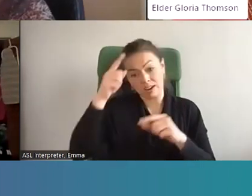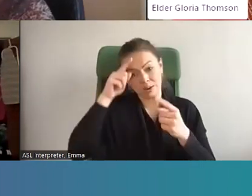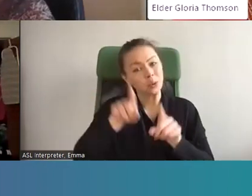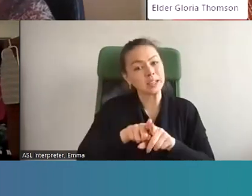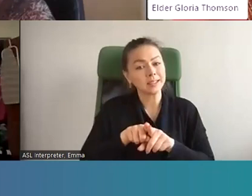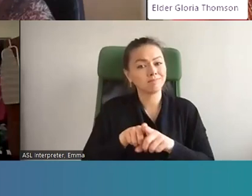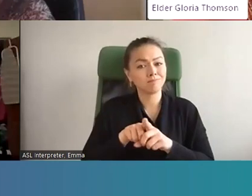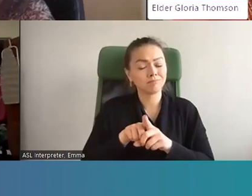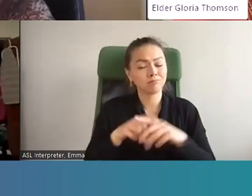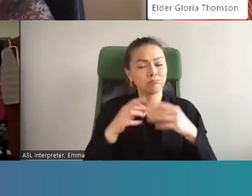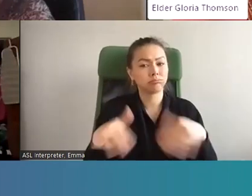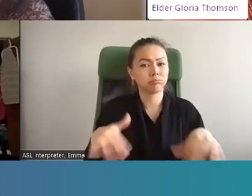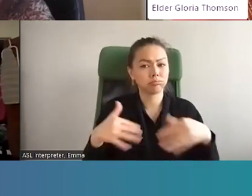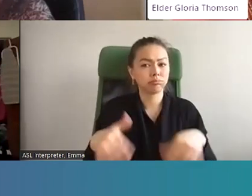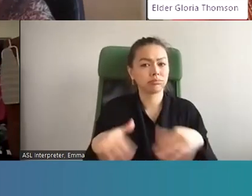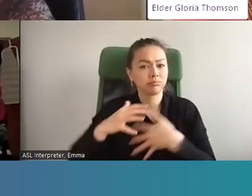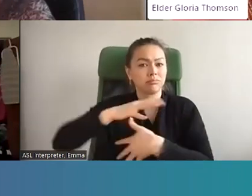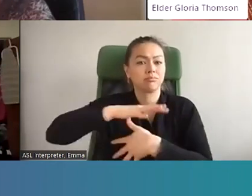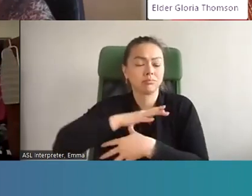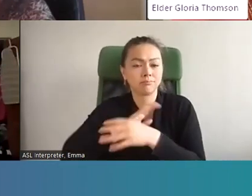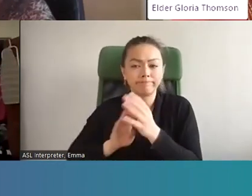because of past history,